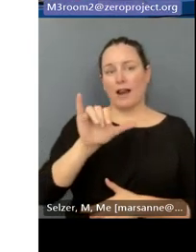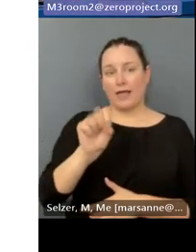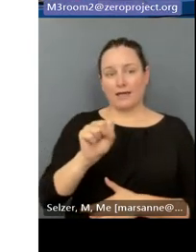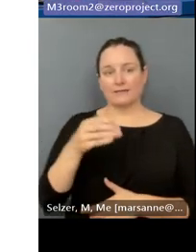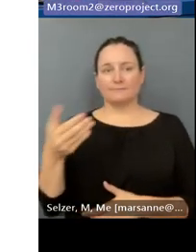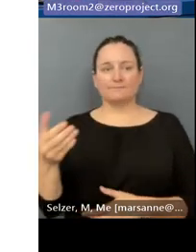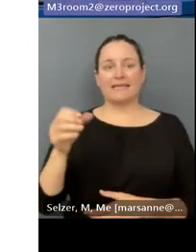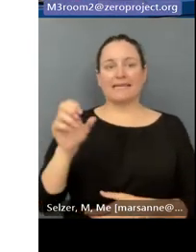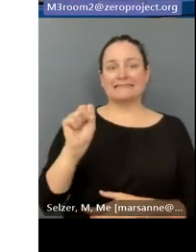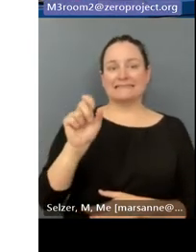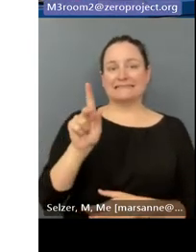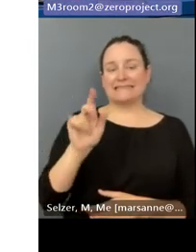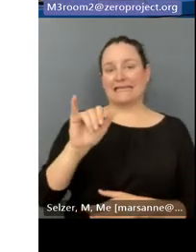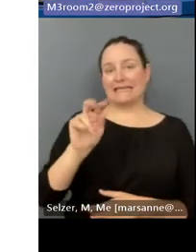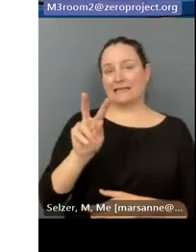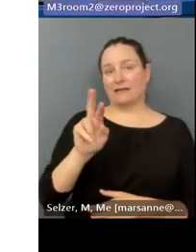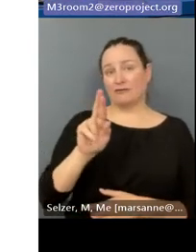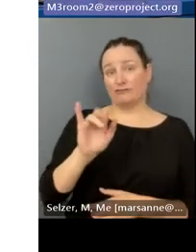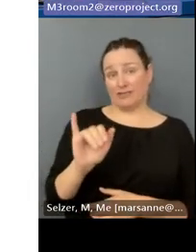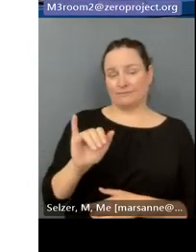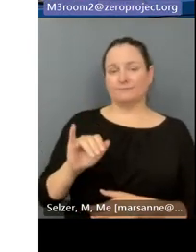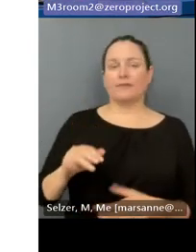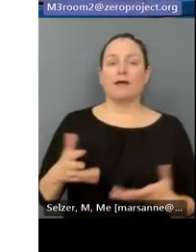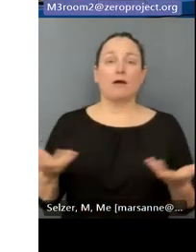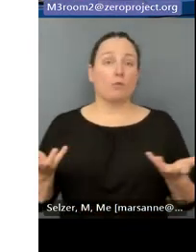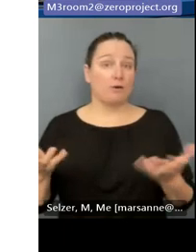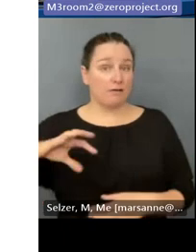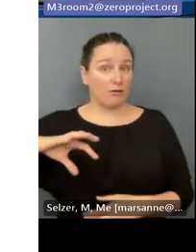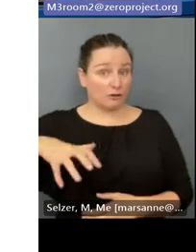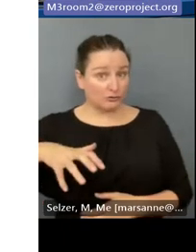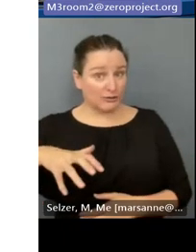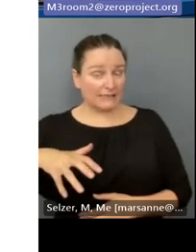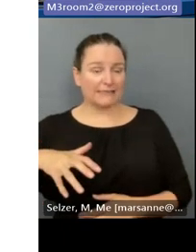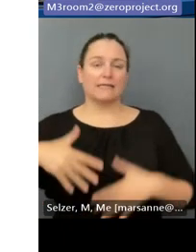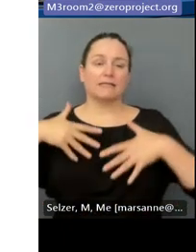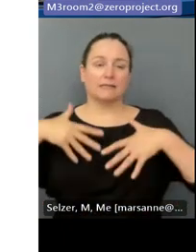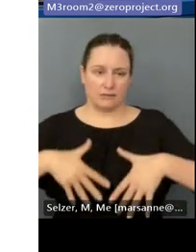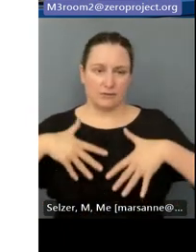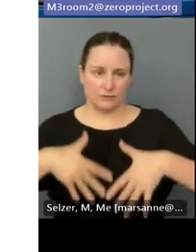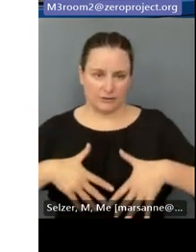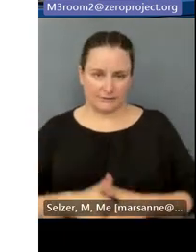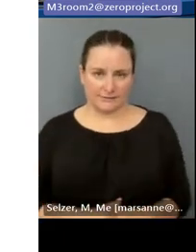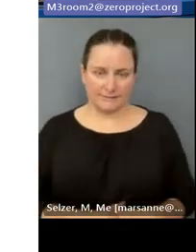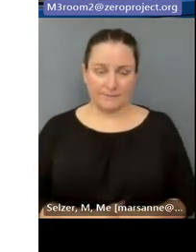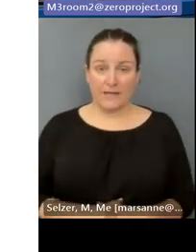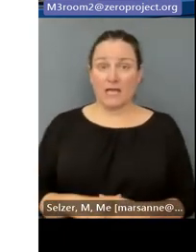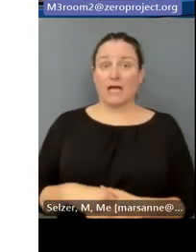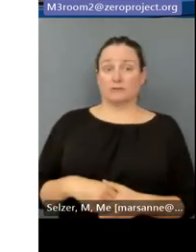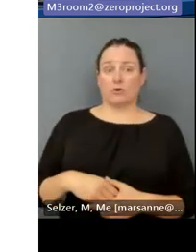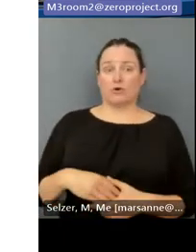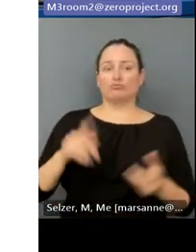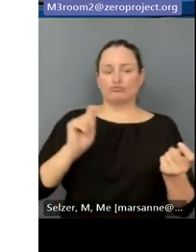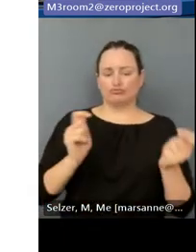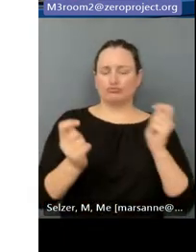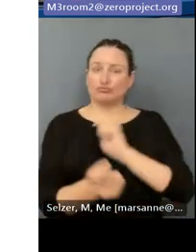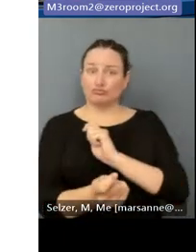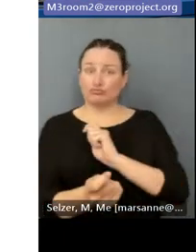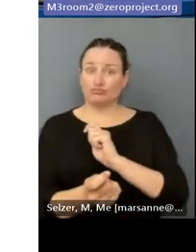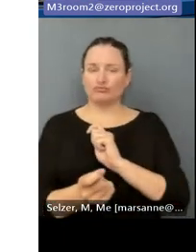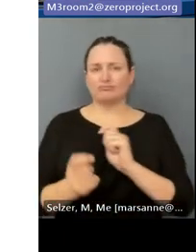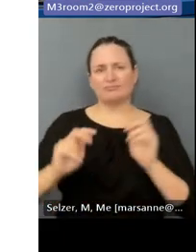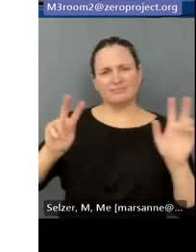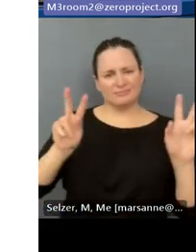Mashovi Skivery's somewhat roughly translates in English into parents' chest. Skivery in Georgian is a